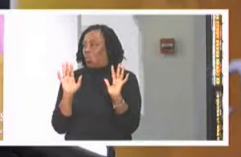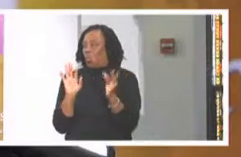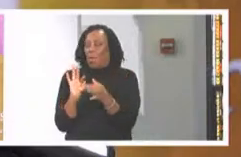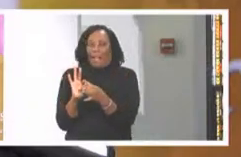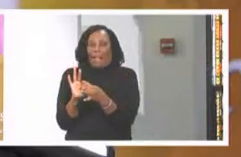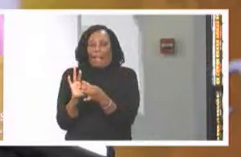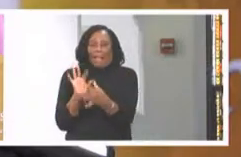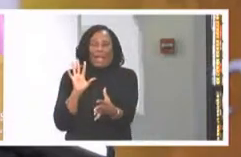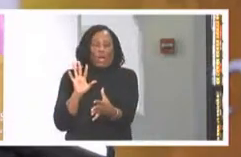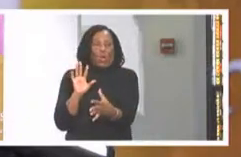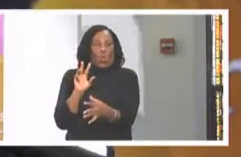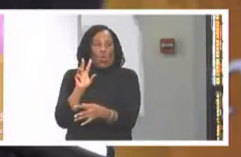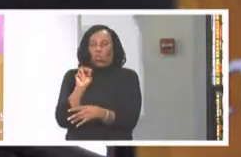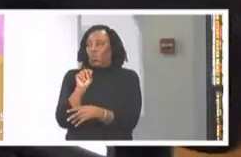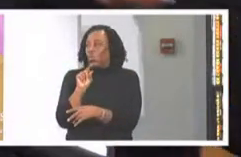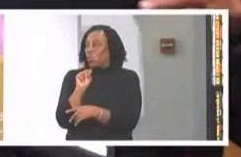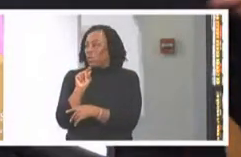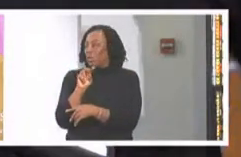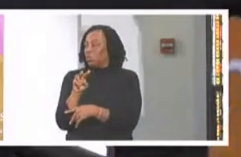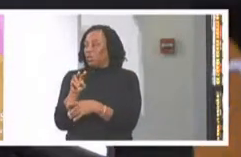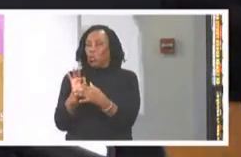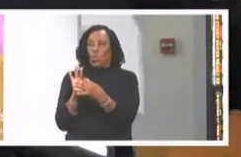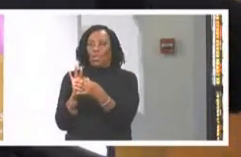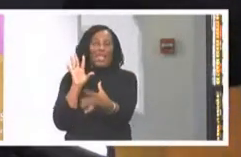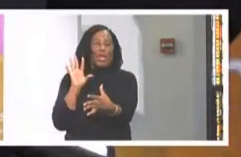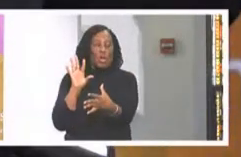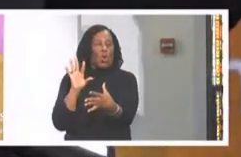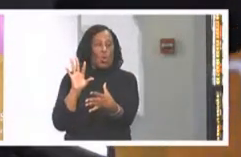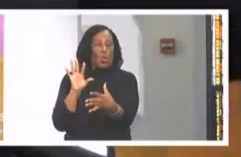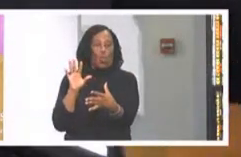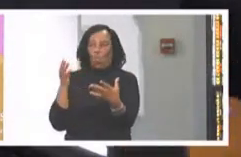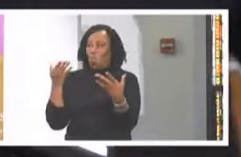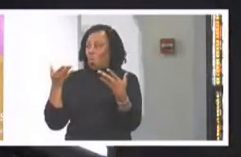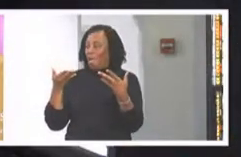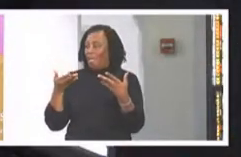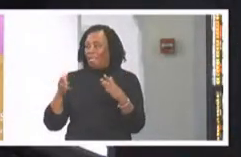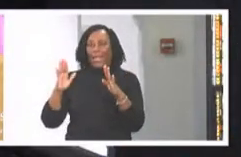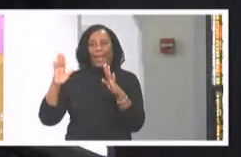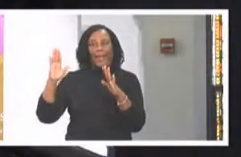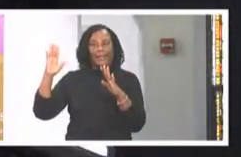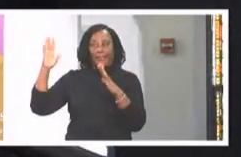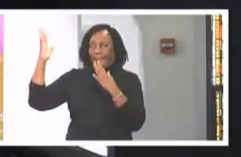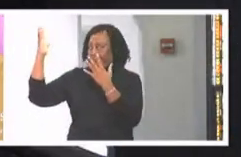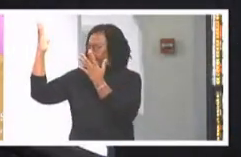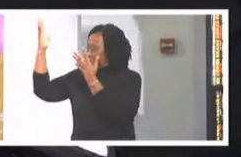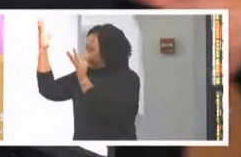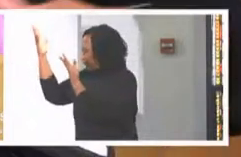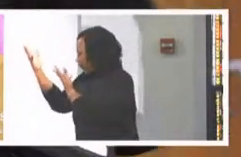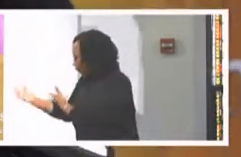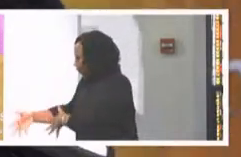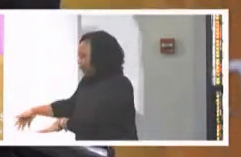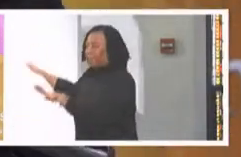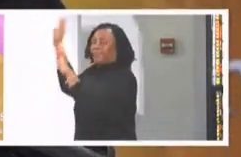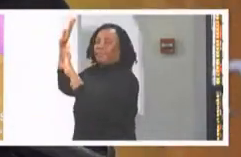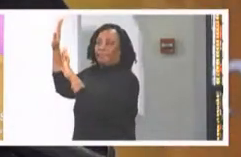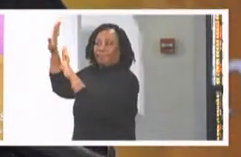Let 2022 go. Let it pass on. I mean completely.